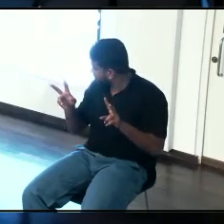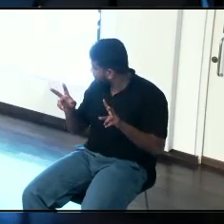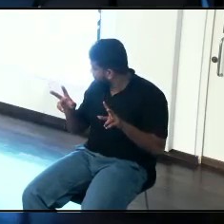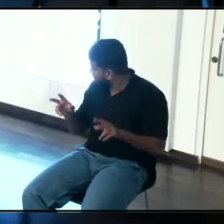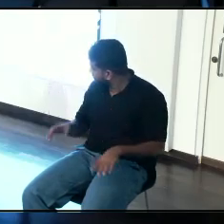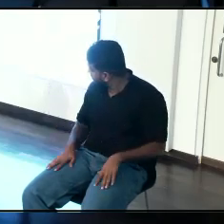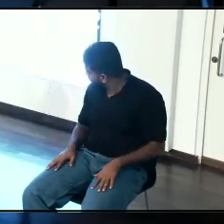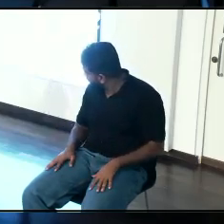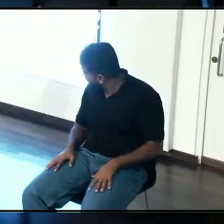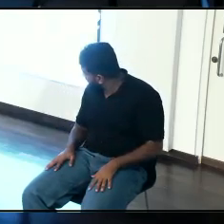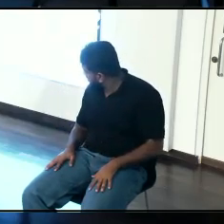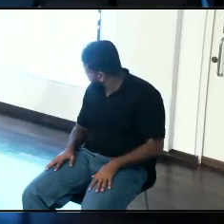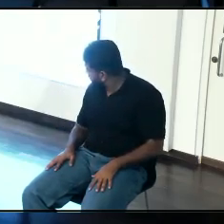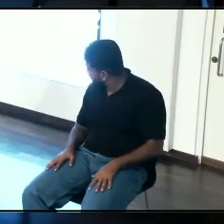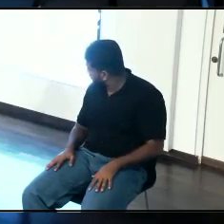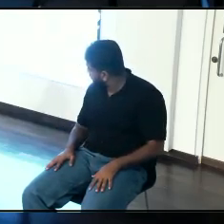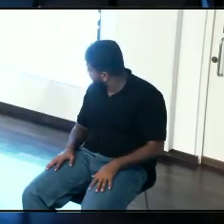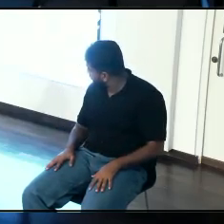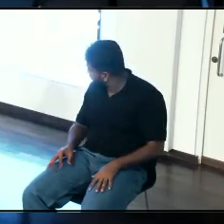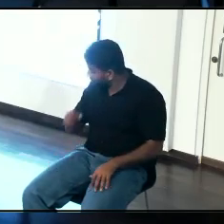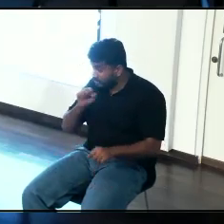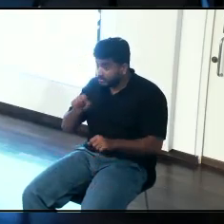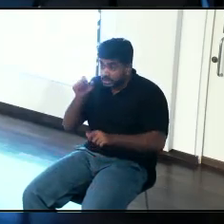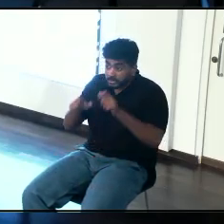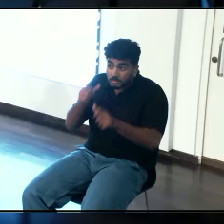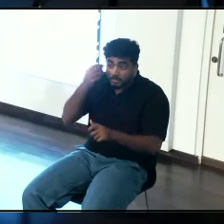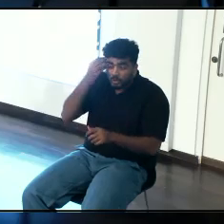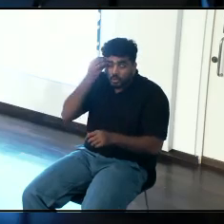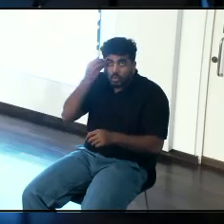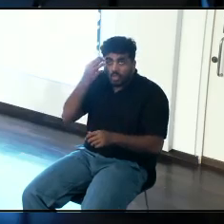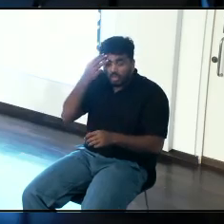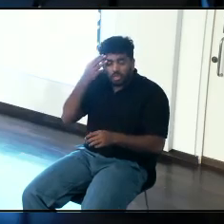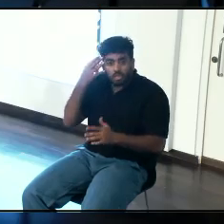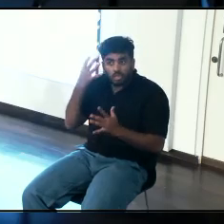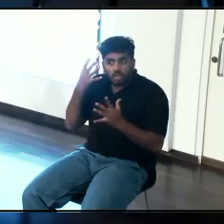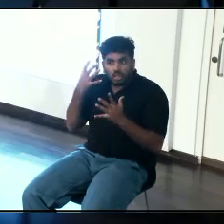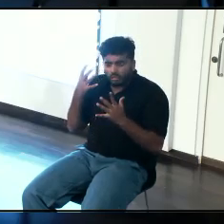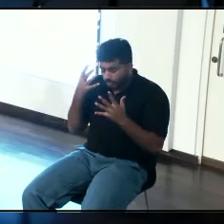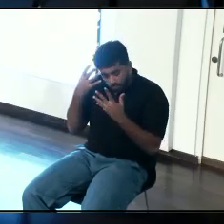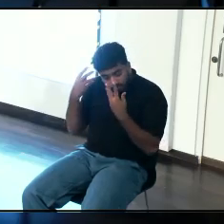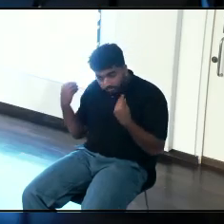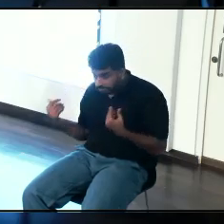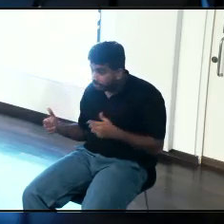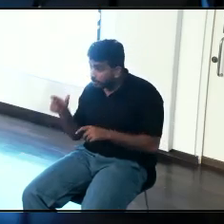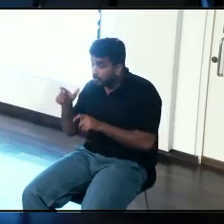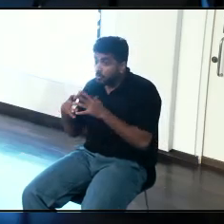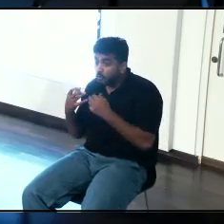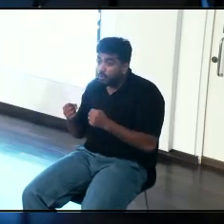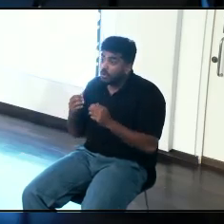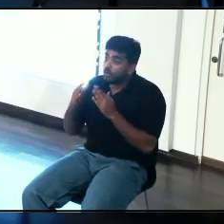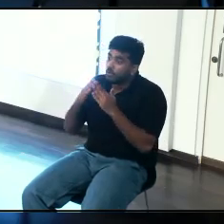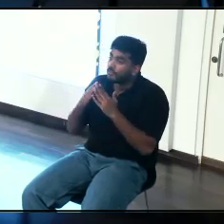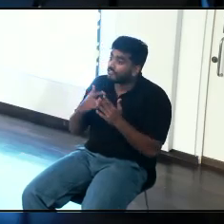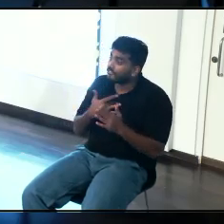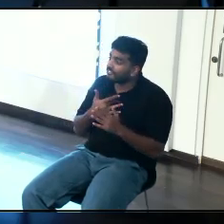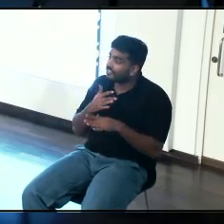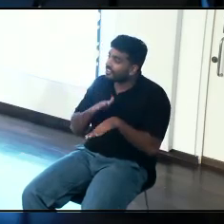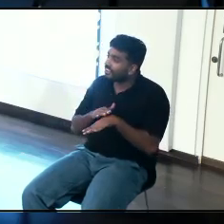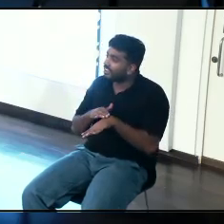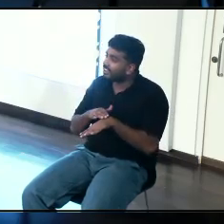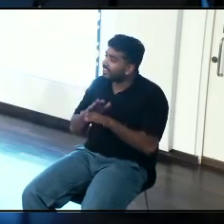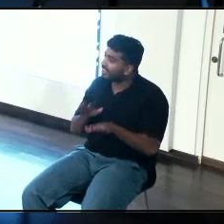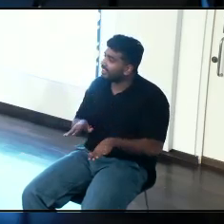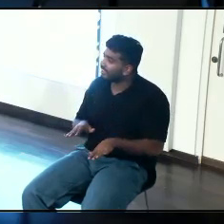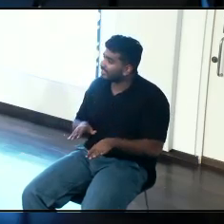right? That even people who have lost their memory can yet feel that. And second thought on it is, our